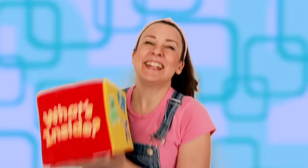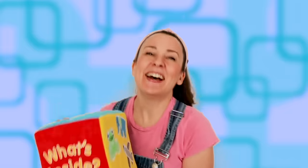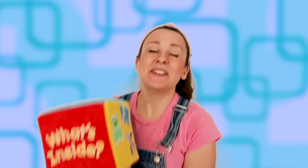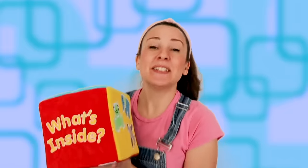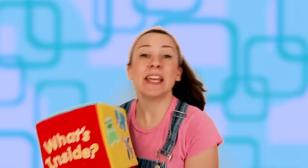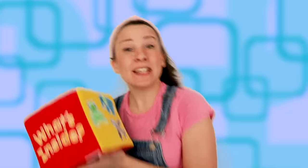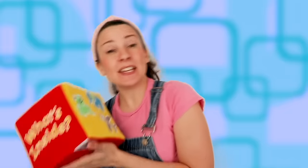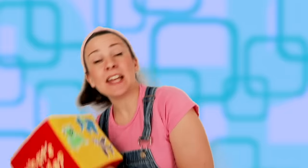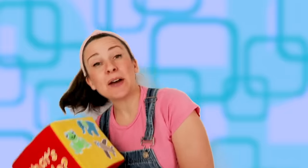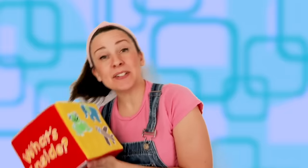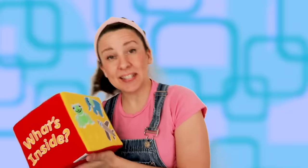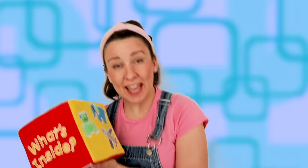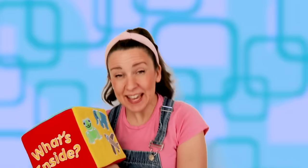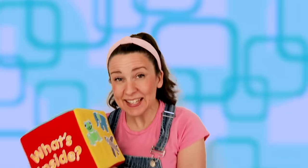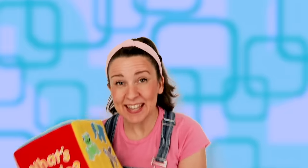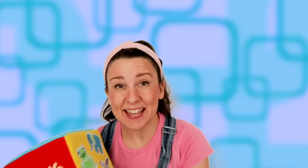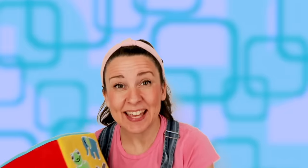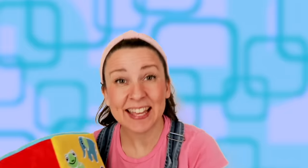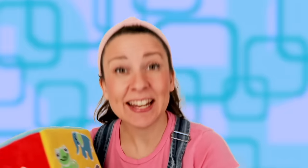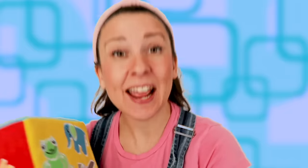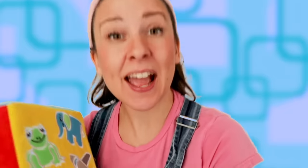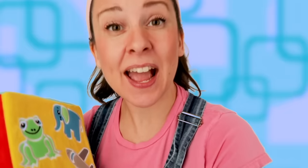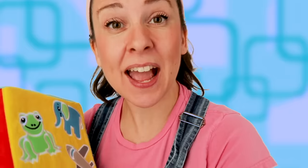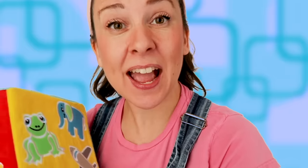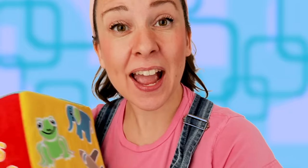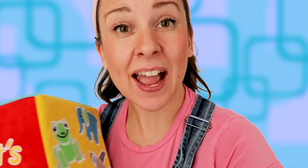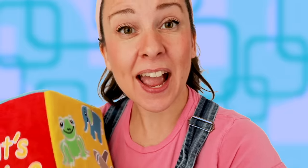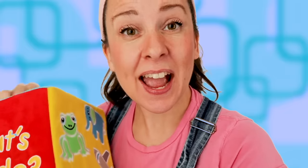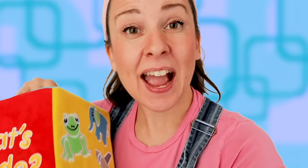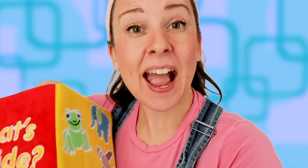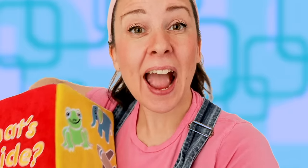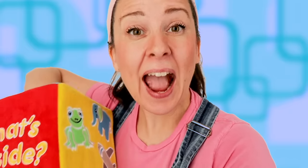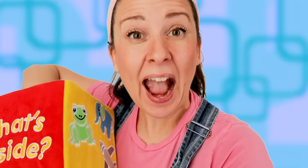Take it out, take it out, take it!